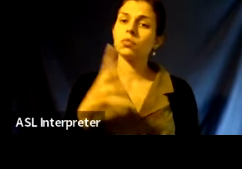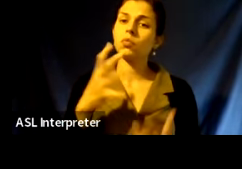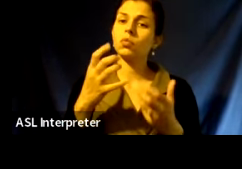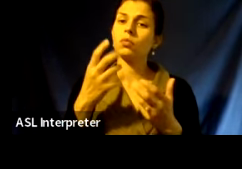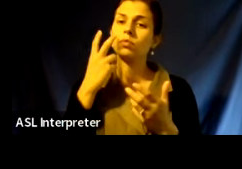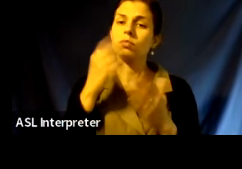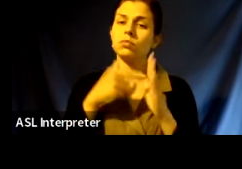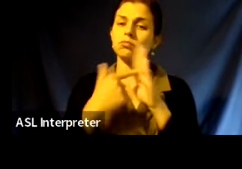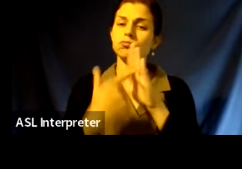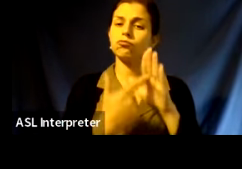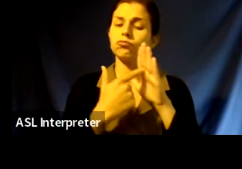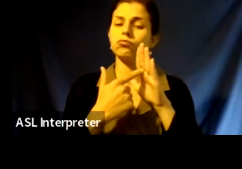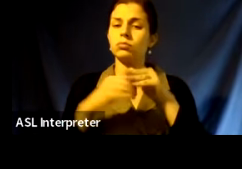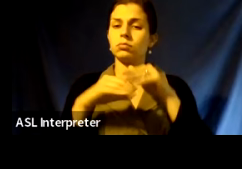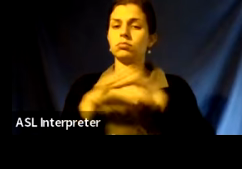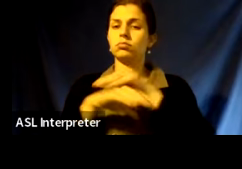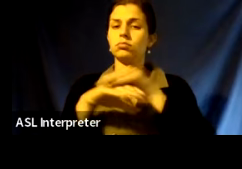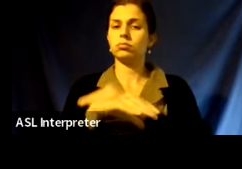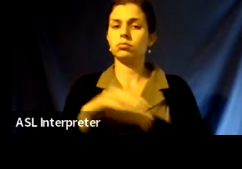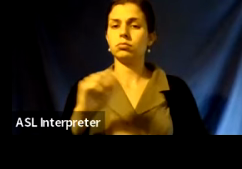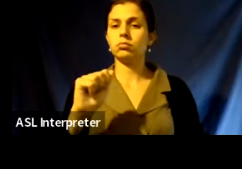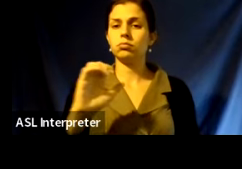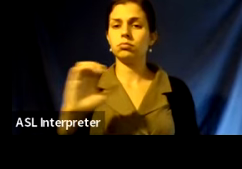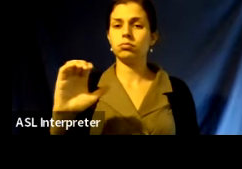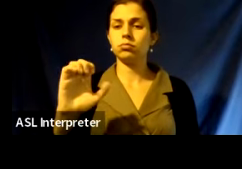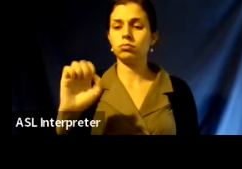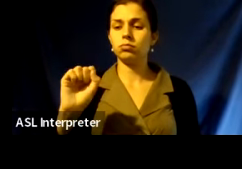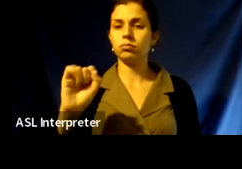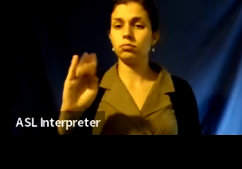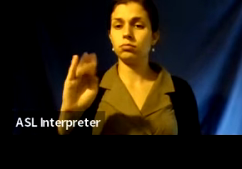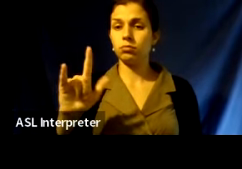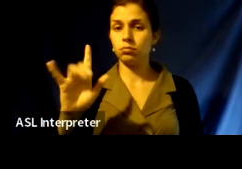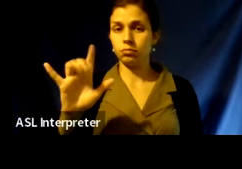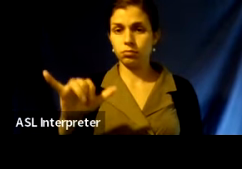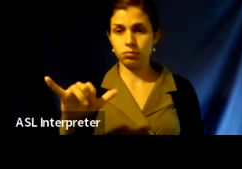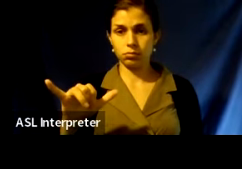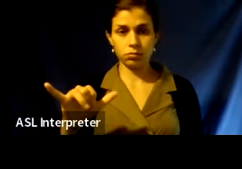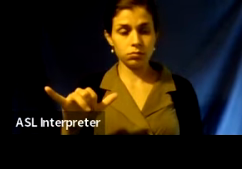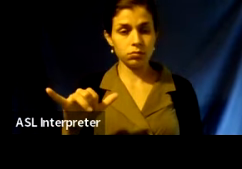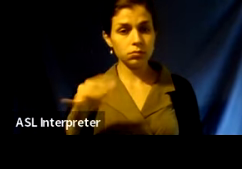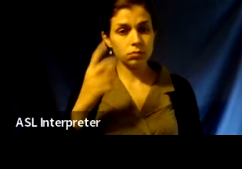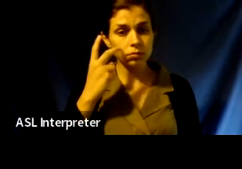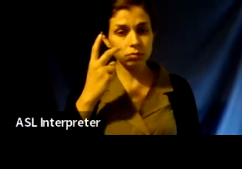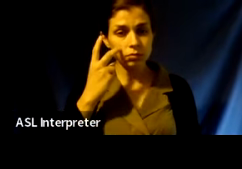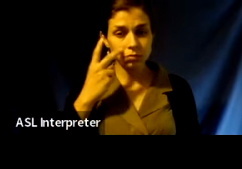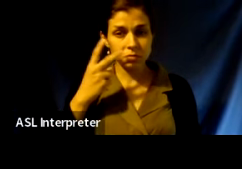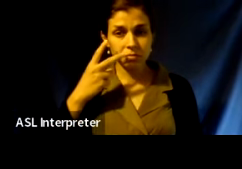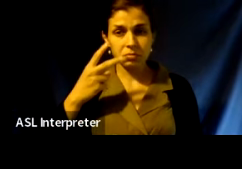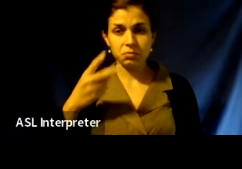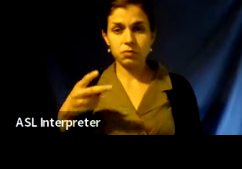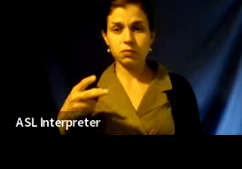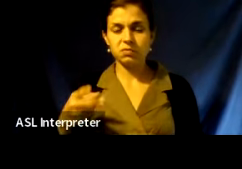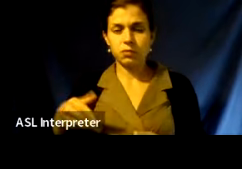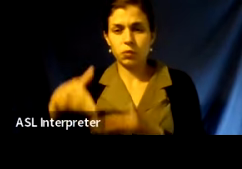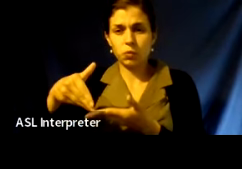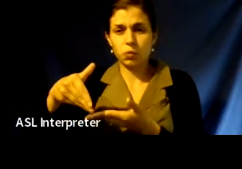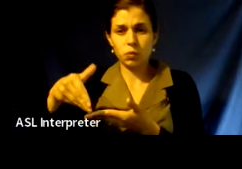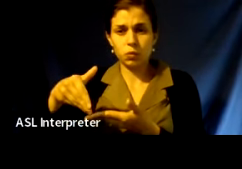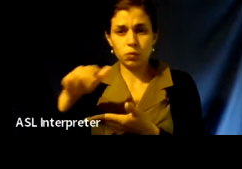noticed a little icon in the lower right-hand corner. This is called Audio Eye. And Audio